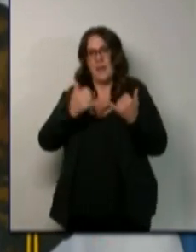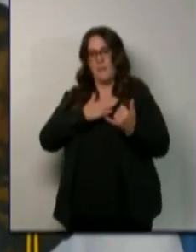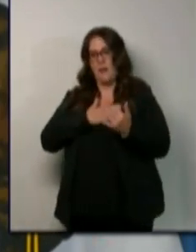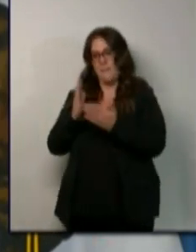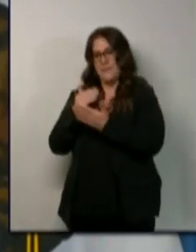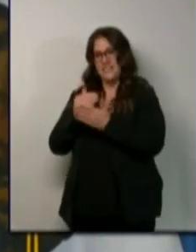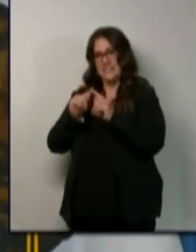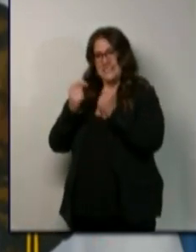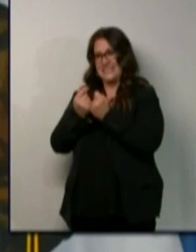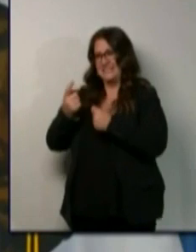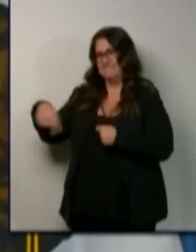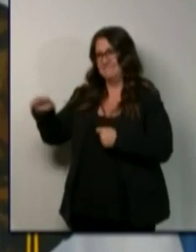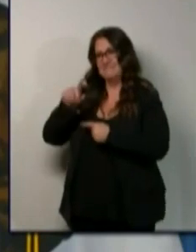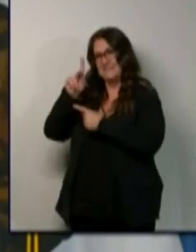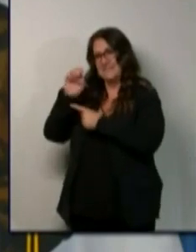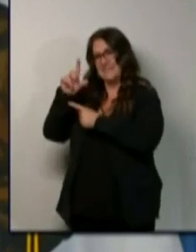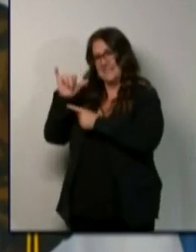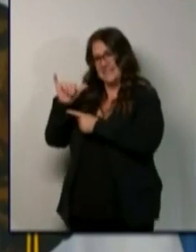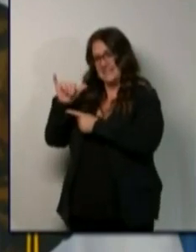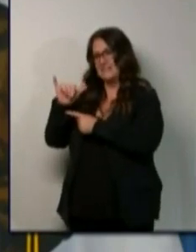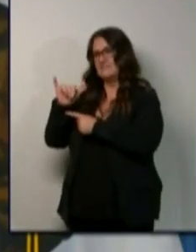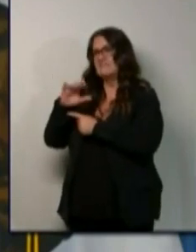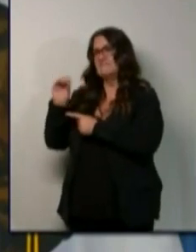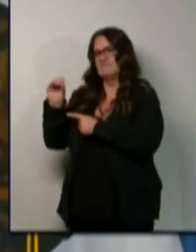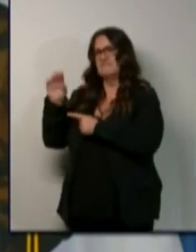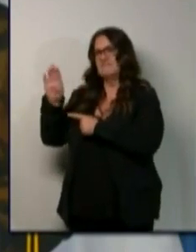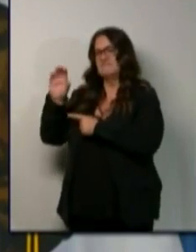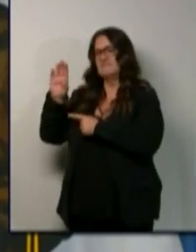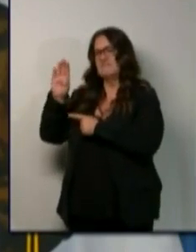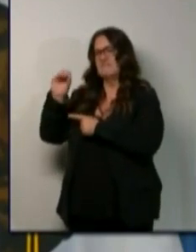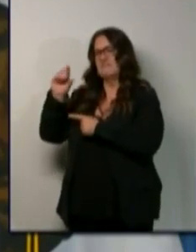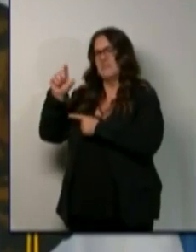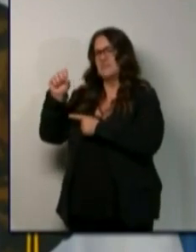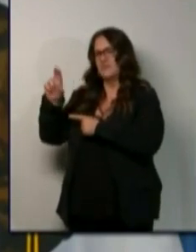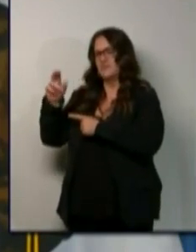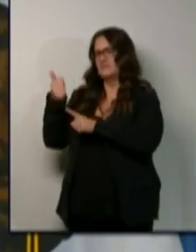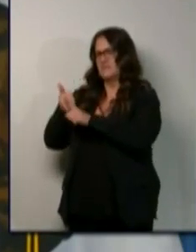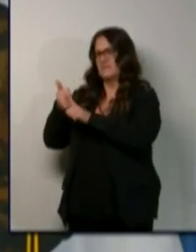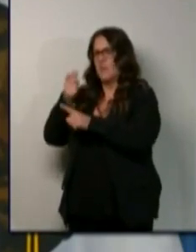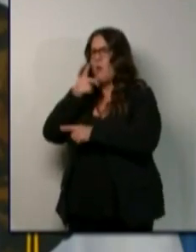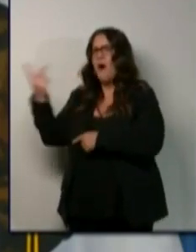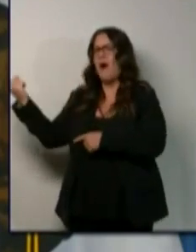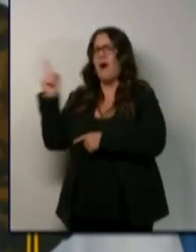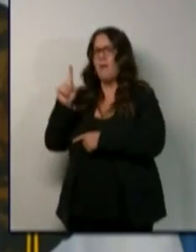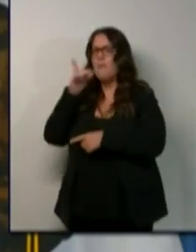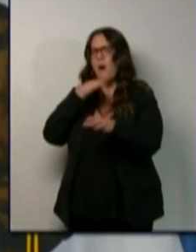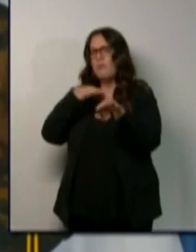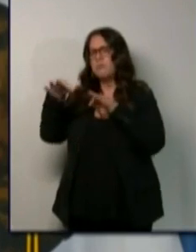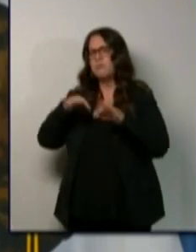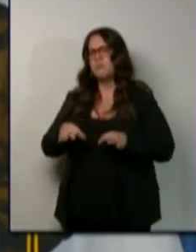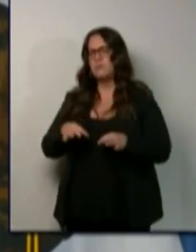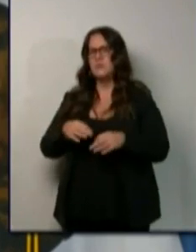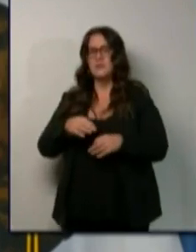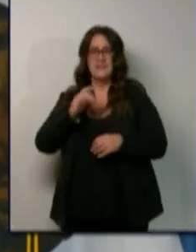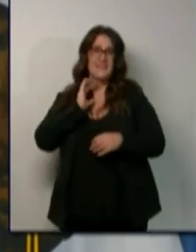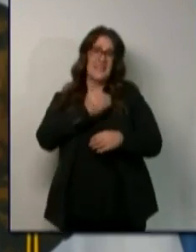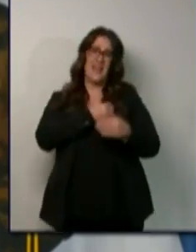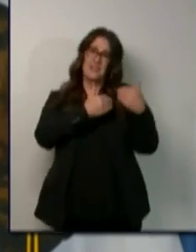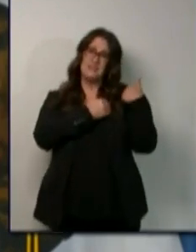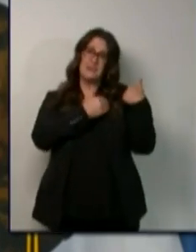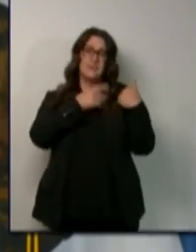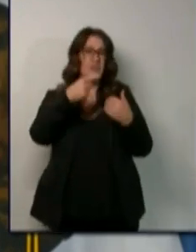here, and they're going to go through all the details for you, as is our responsibility and your right to